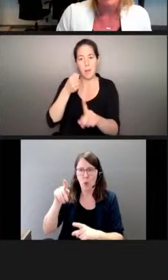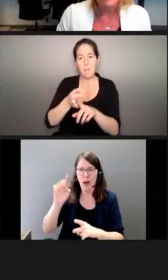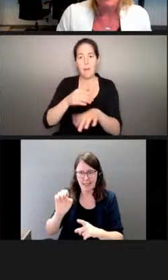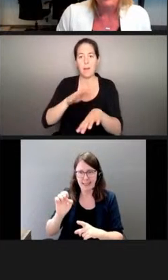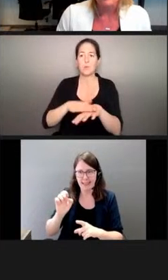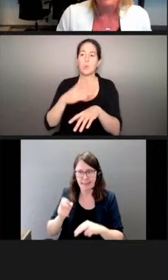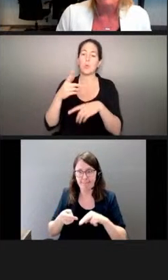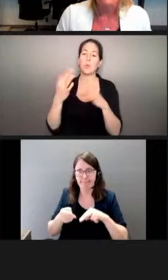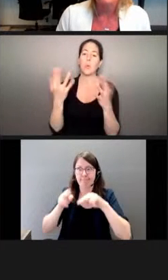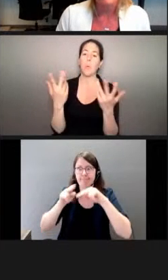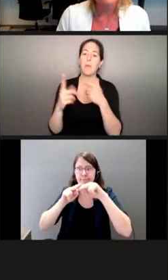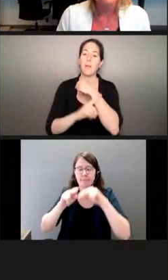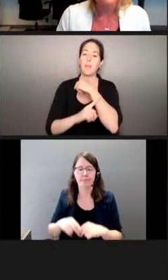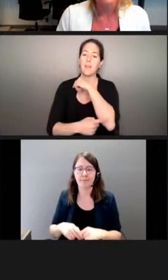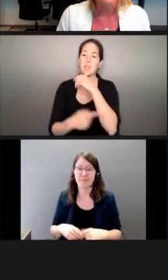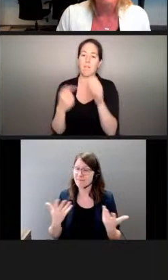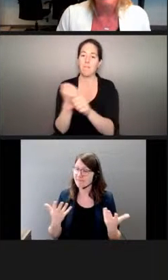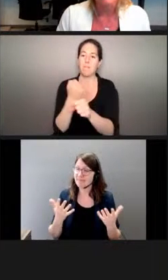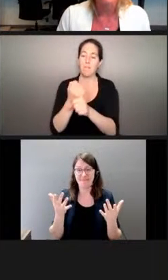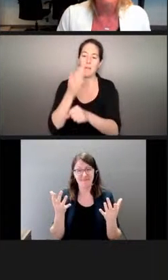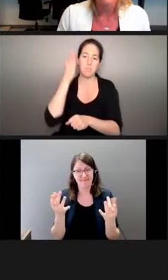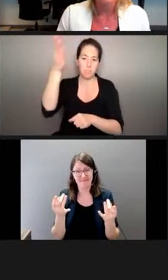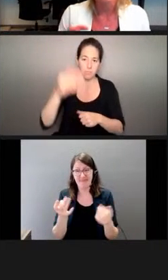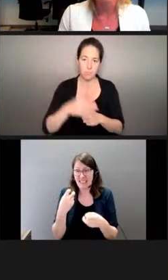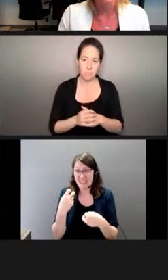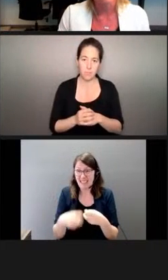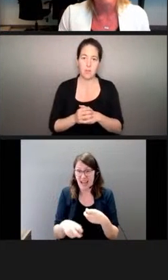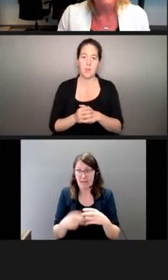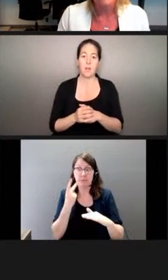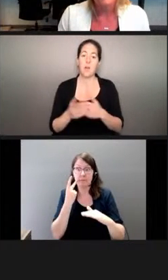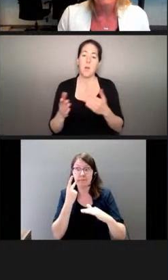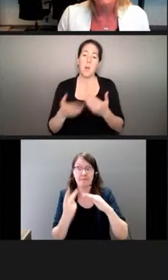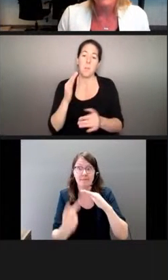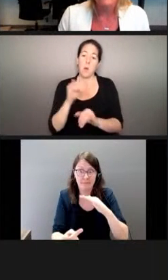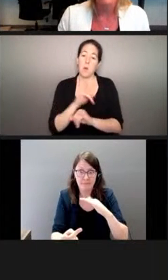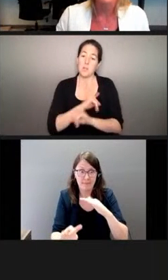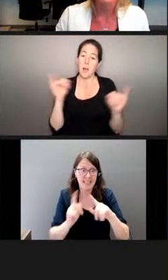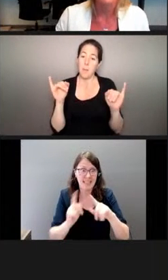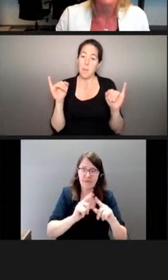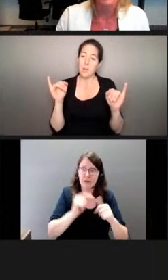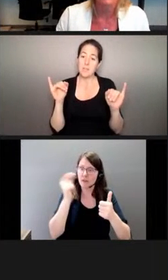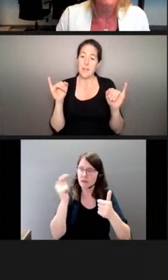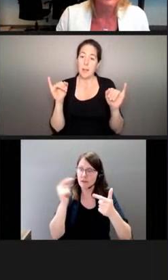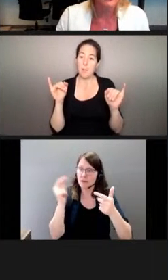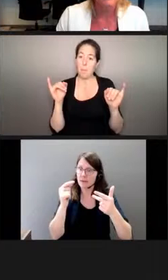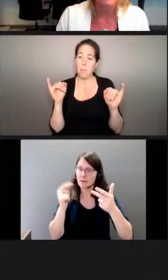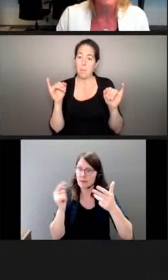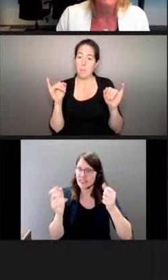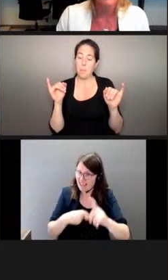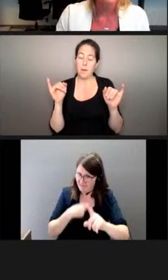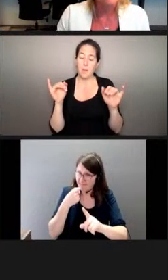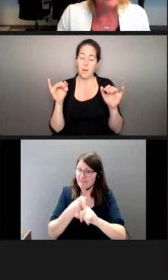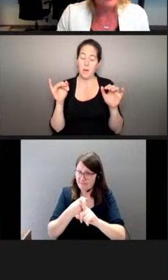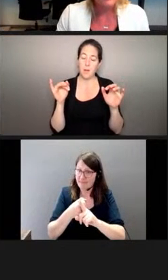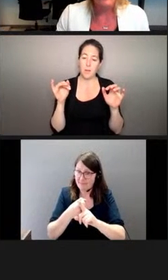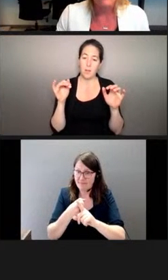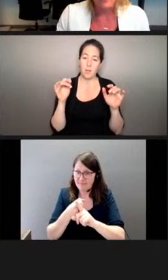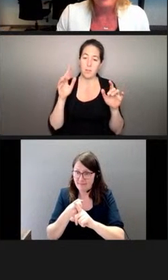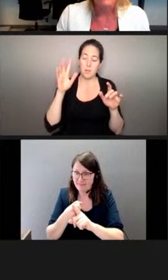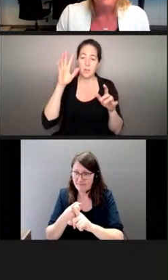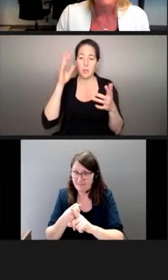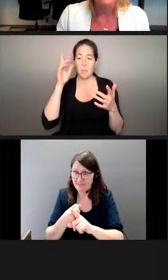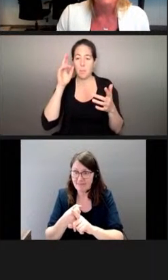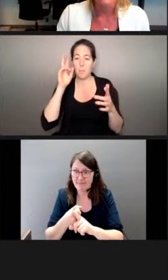to impossible to speculate the impact that all these different factors will have on the future waste generation with any degree